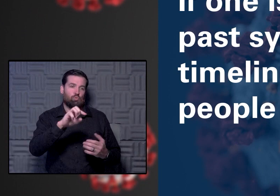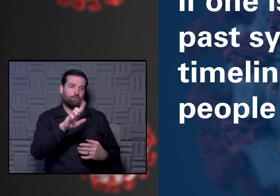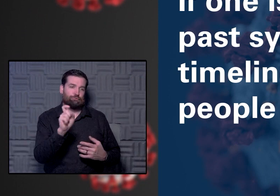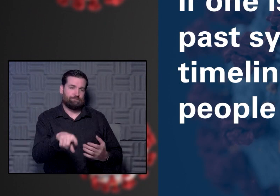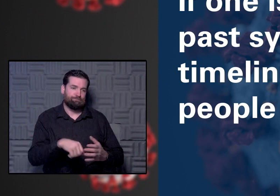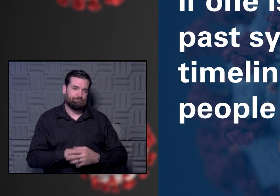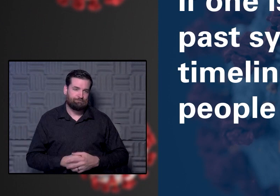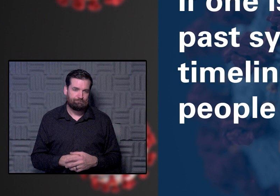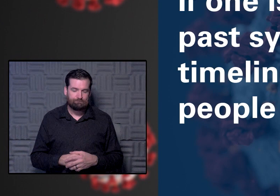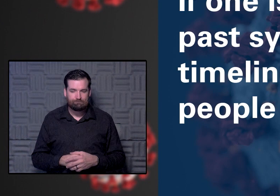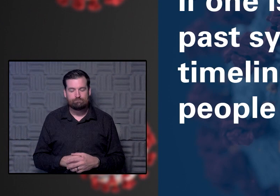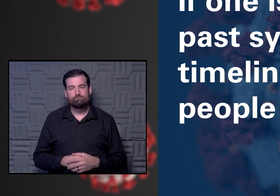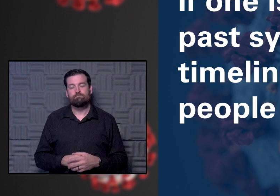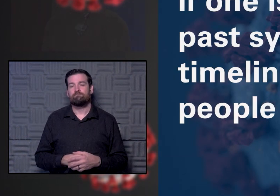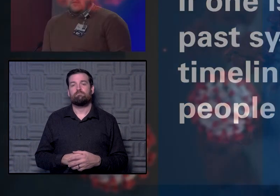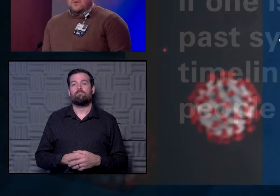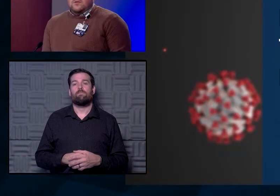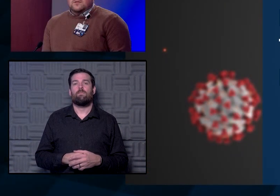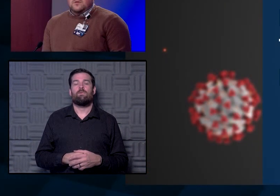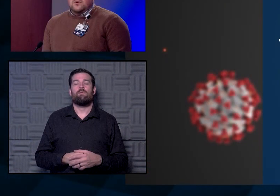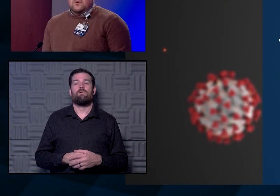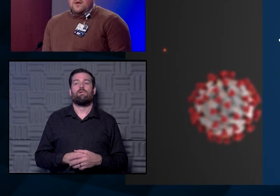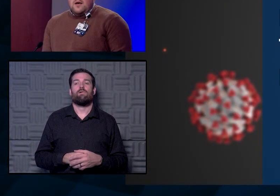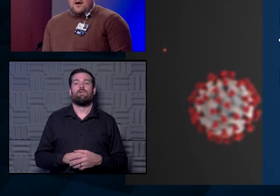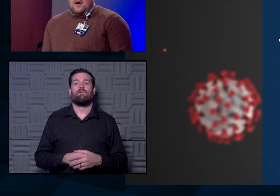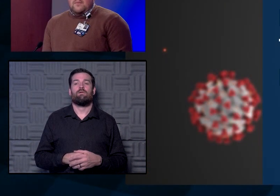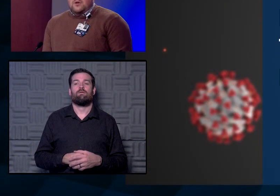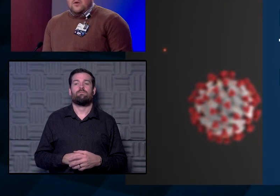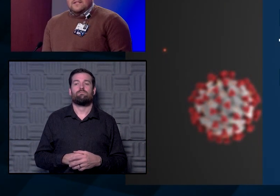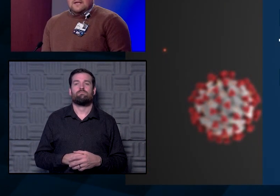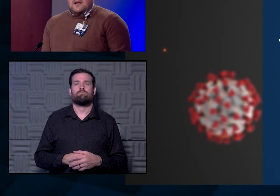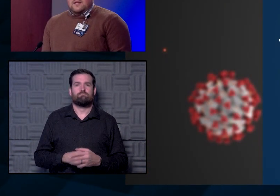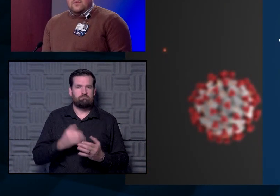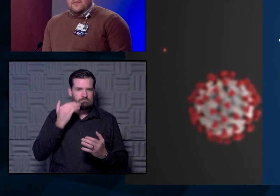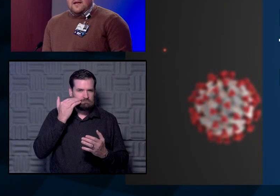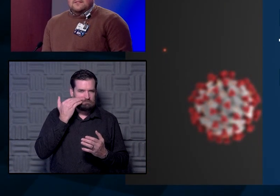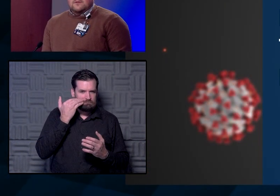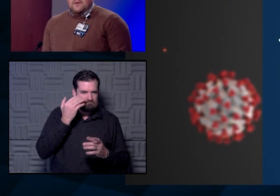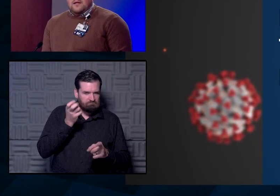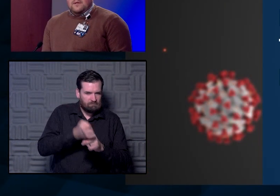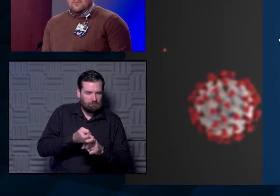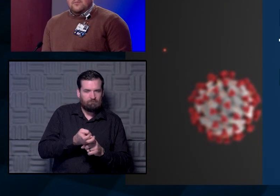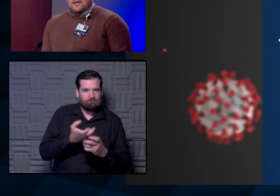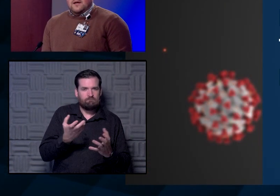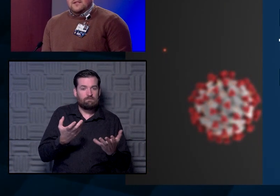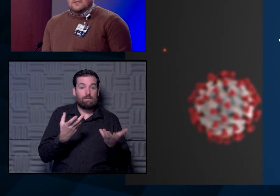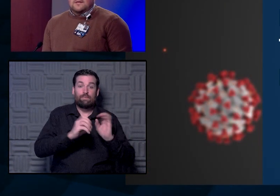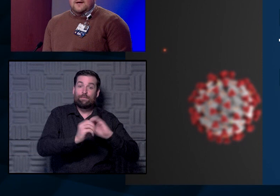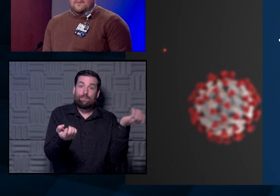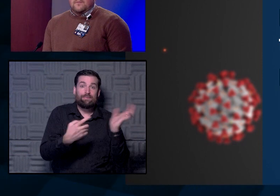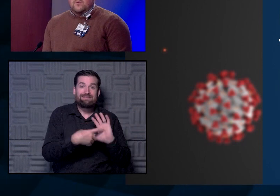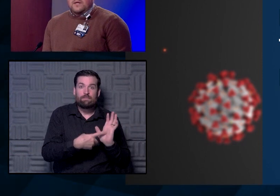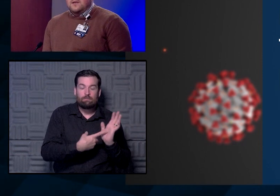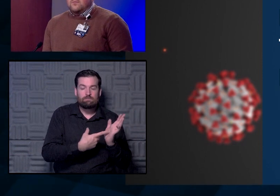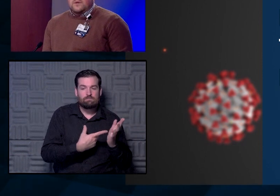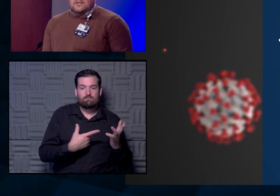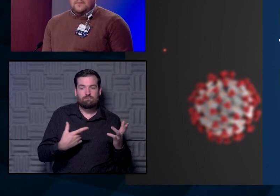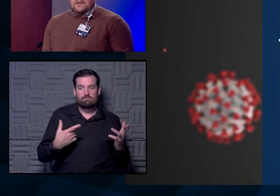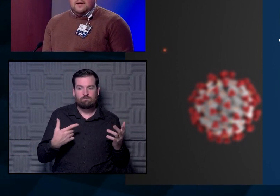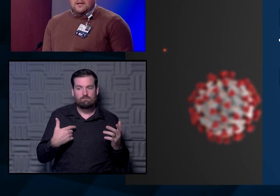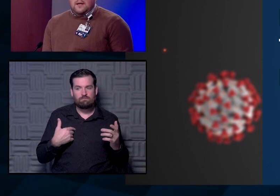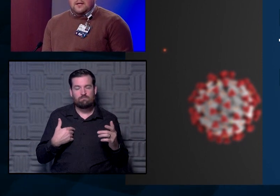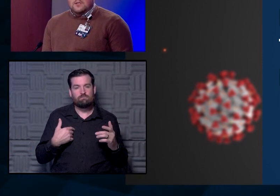question, and it's difficult to know exactly with asymptomatic people because